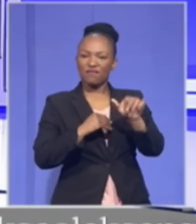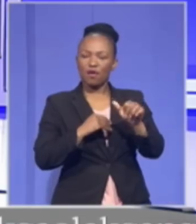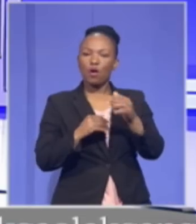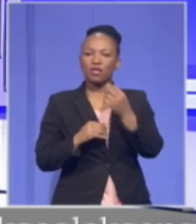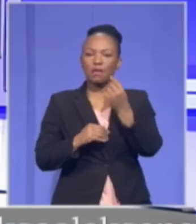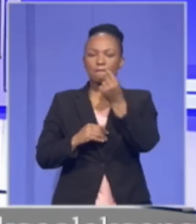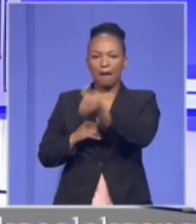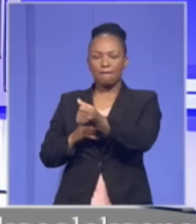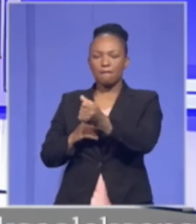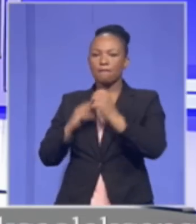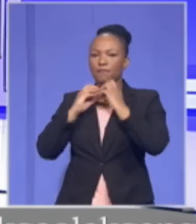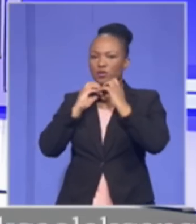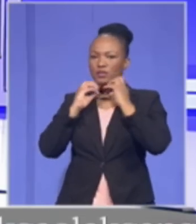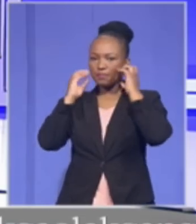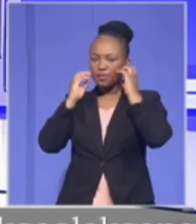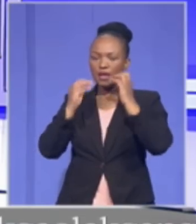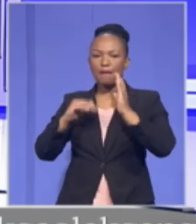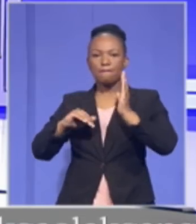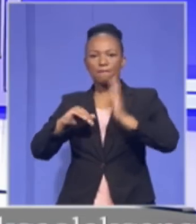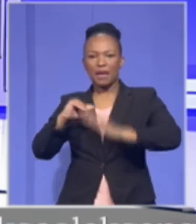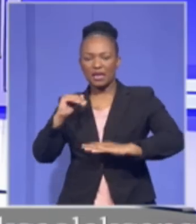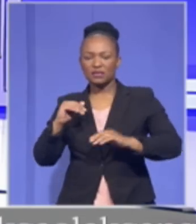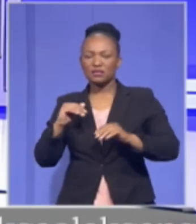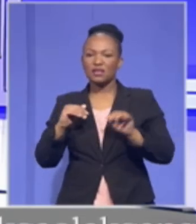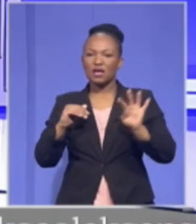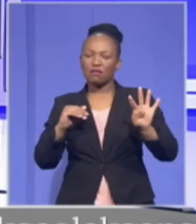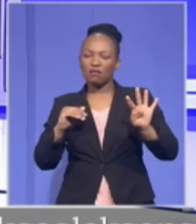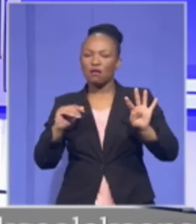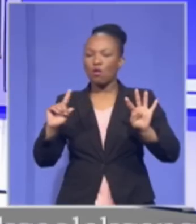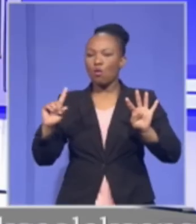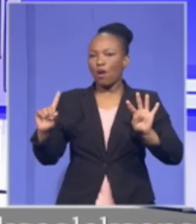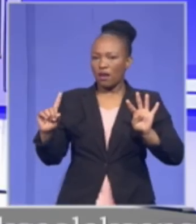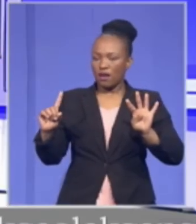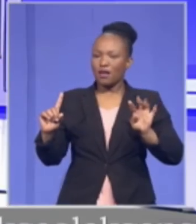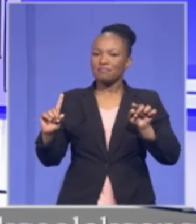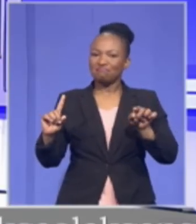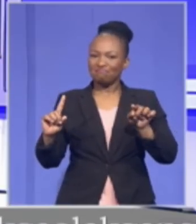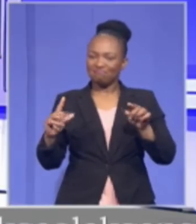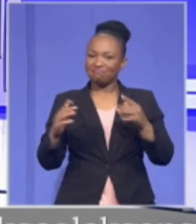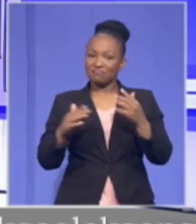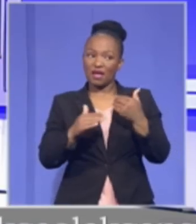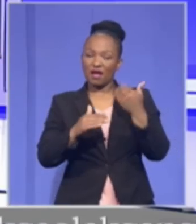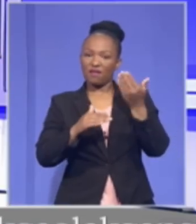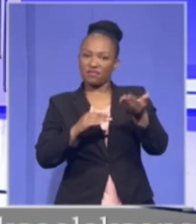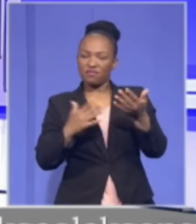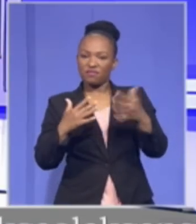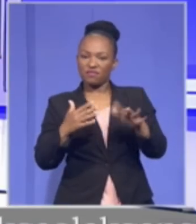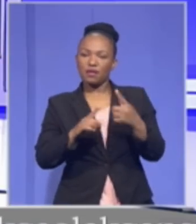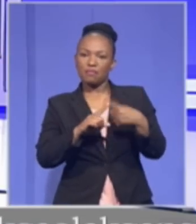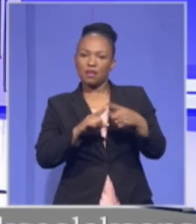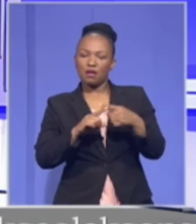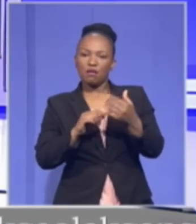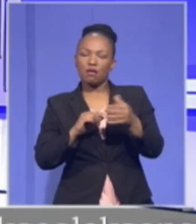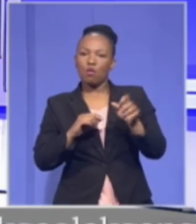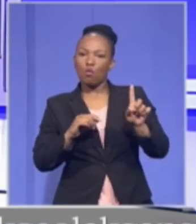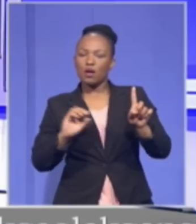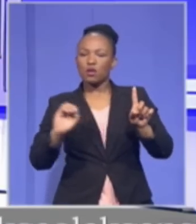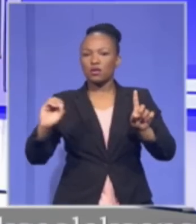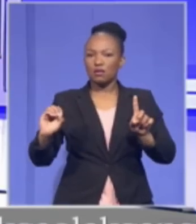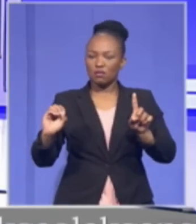ka thago ya di-penalty ka dino tše 4-1 lepatlelong la Isaac Wolfson. Morago ga go raloka maleka